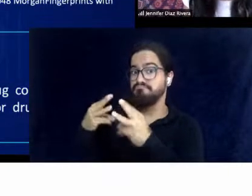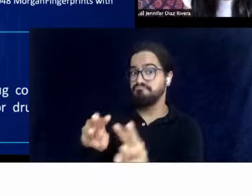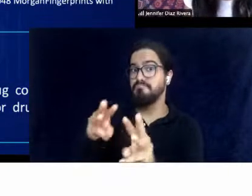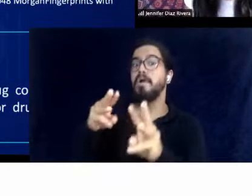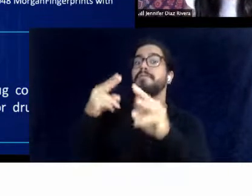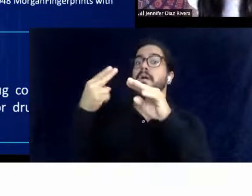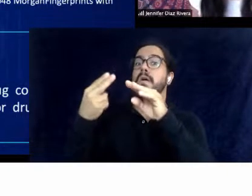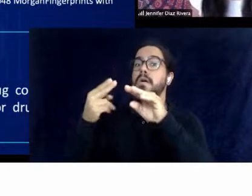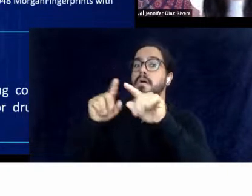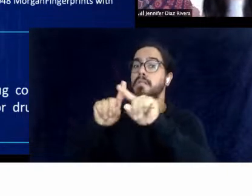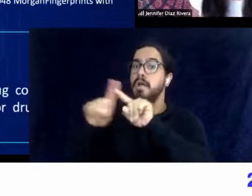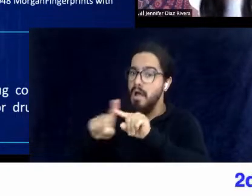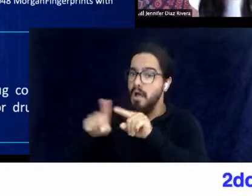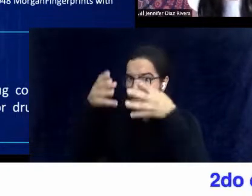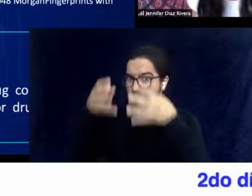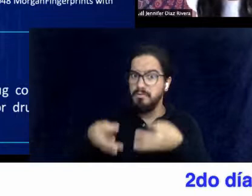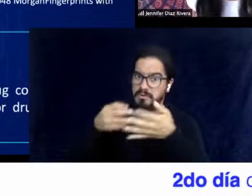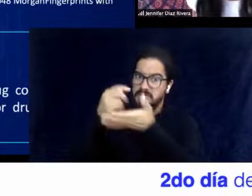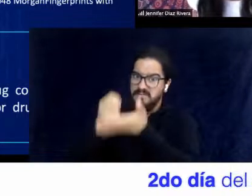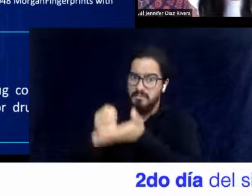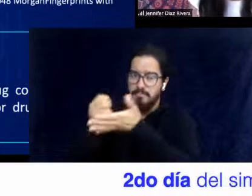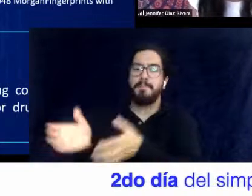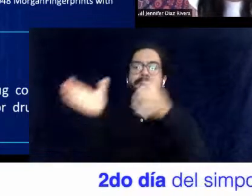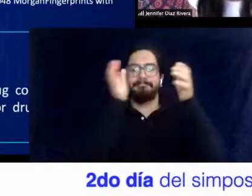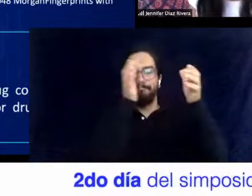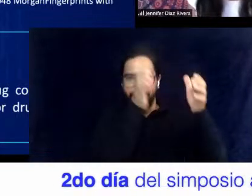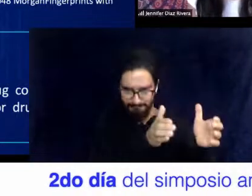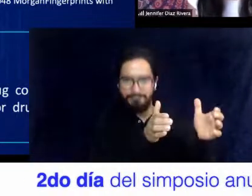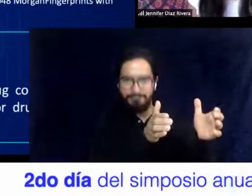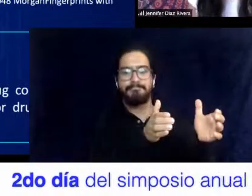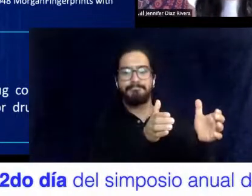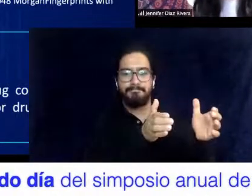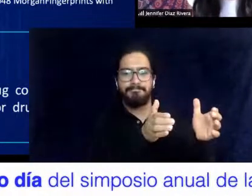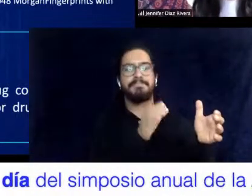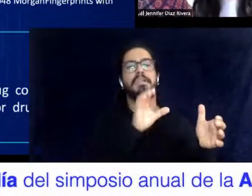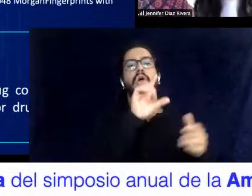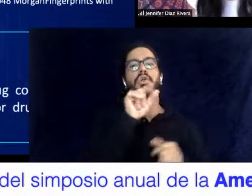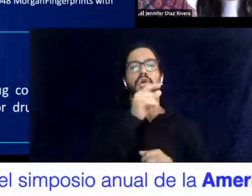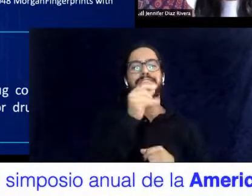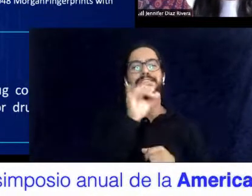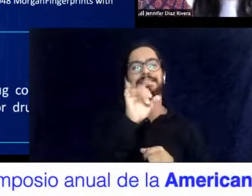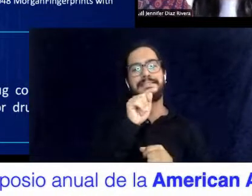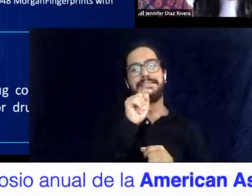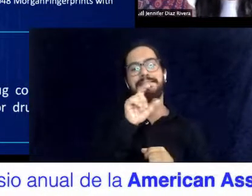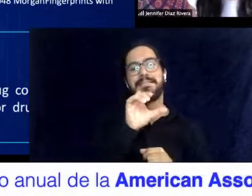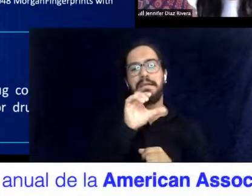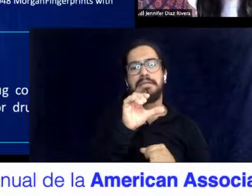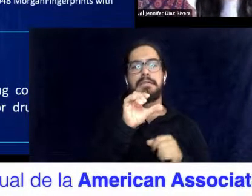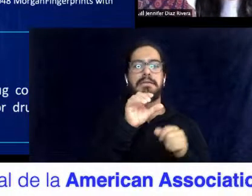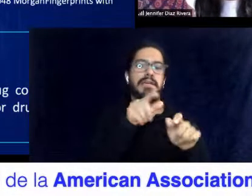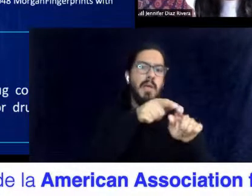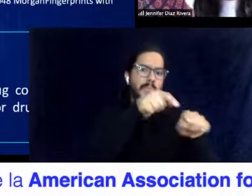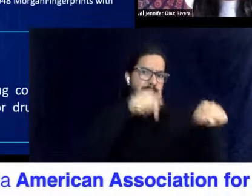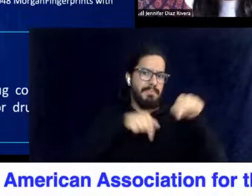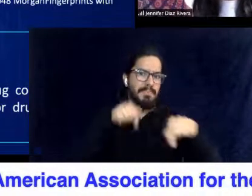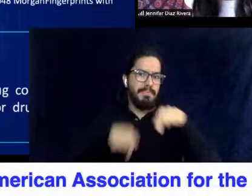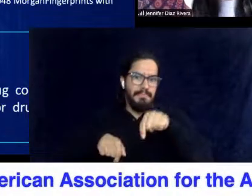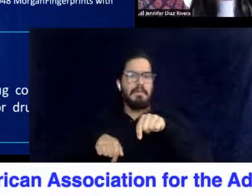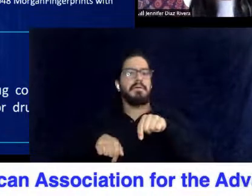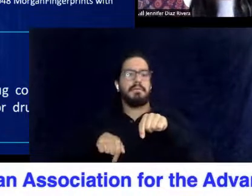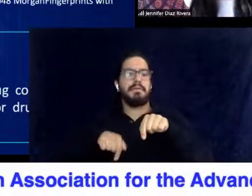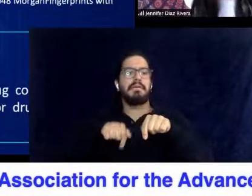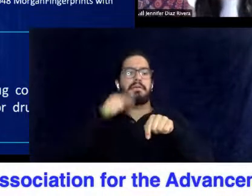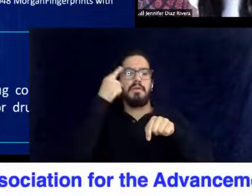trees. In the table at the right, logistic regression was the best model for antimalarials combination with a score of